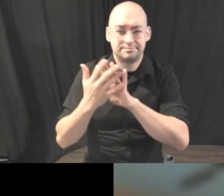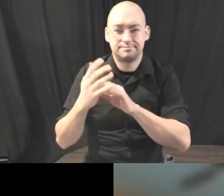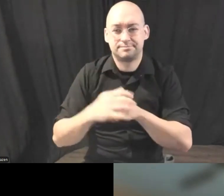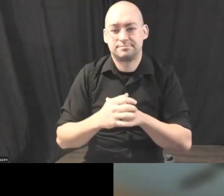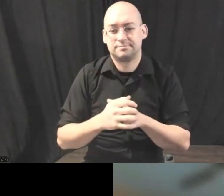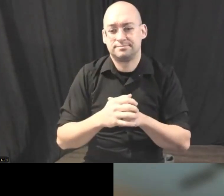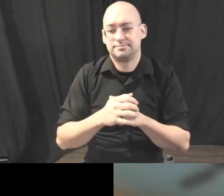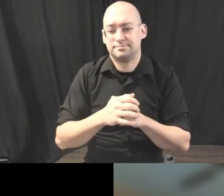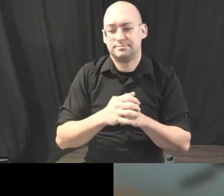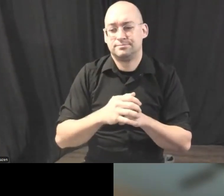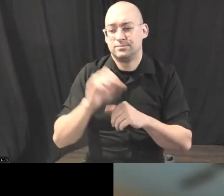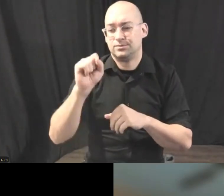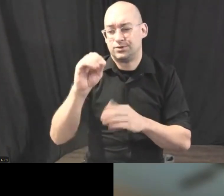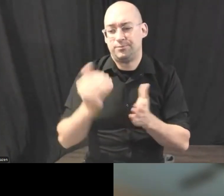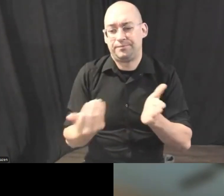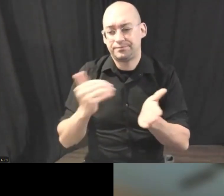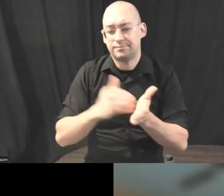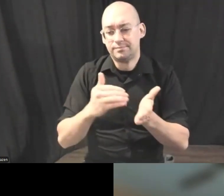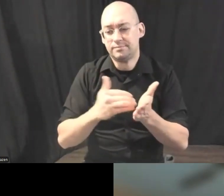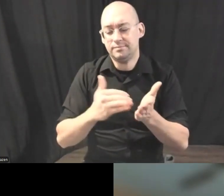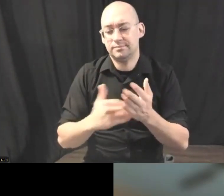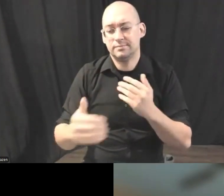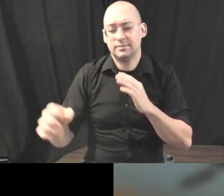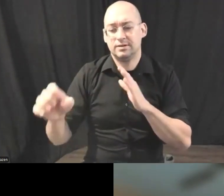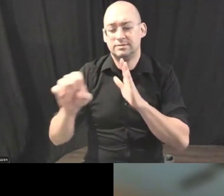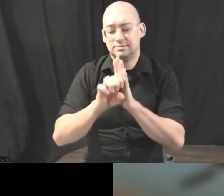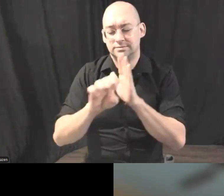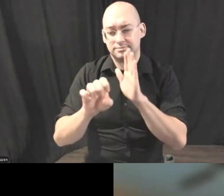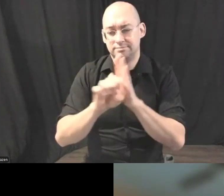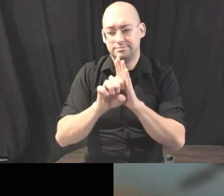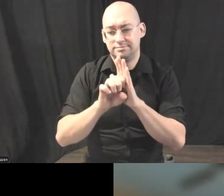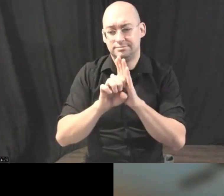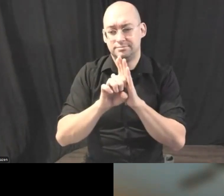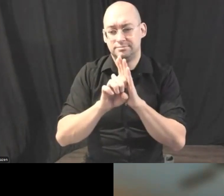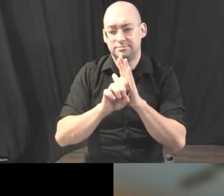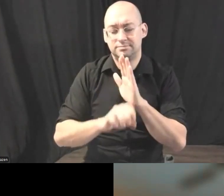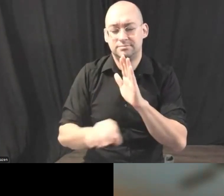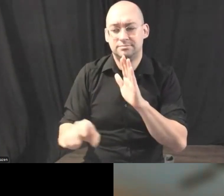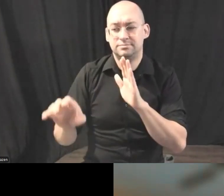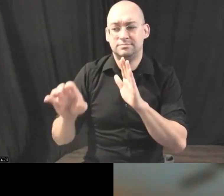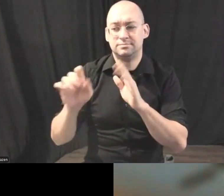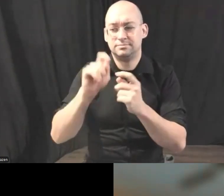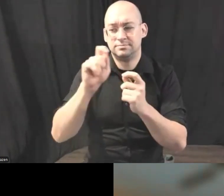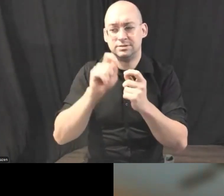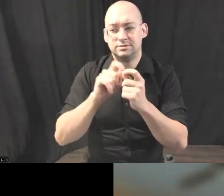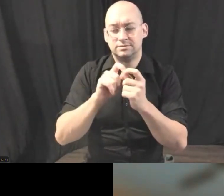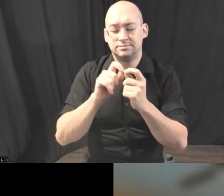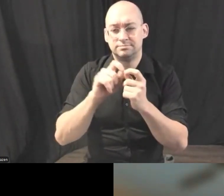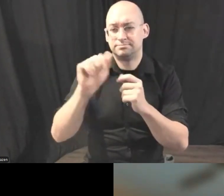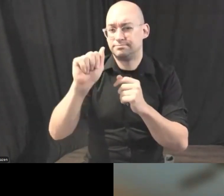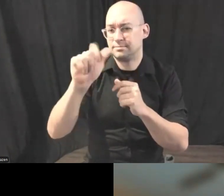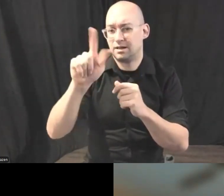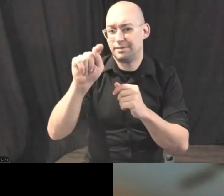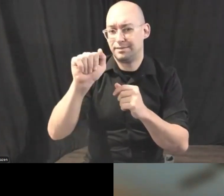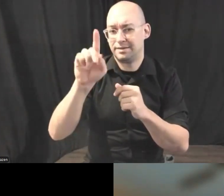So again, using this example, and you might have seen this in the media, right? In a particular community, particularly in Altadena, where I've spent a lot of the time,